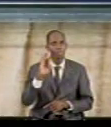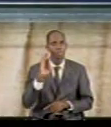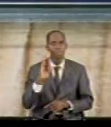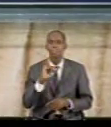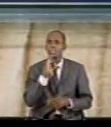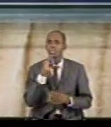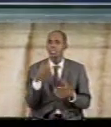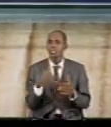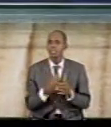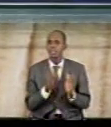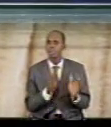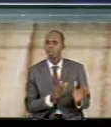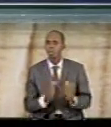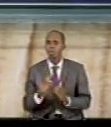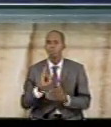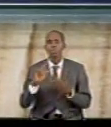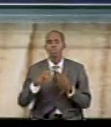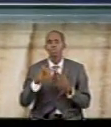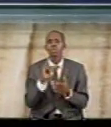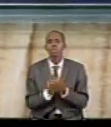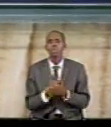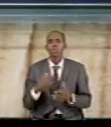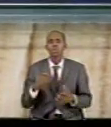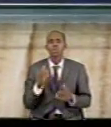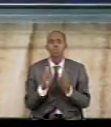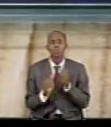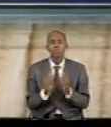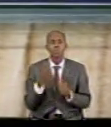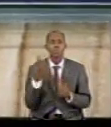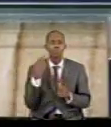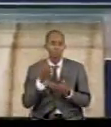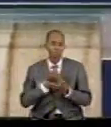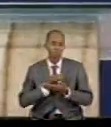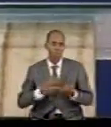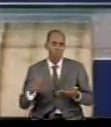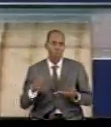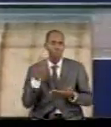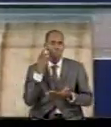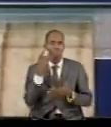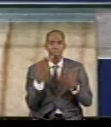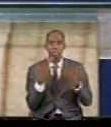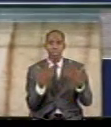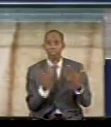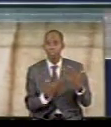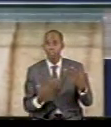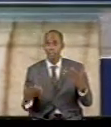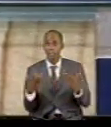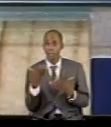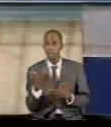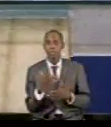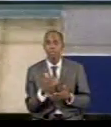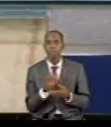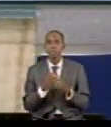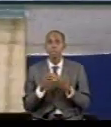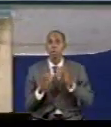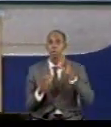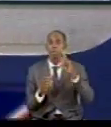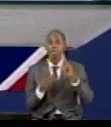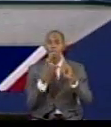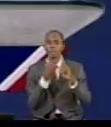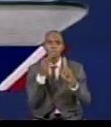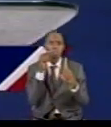it according to that which was written? Look at three things here. Number one, the